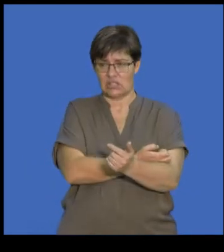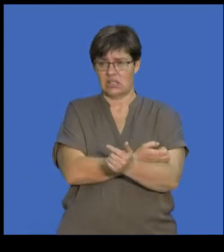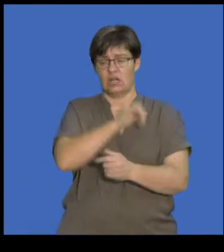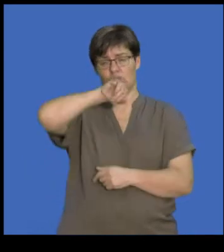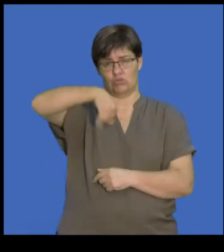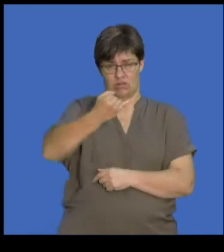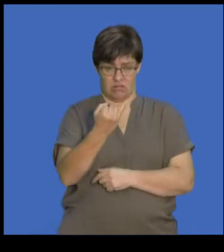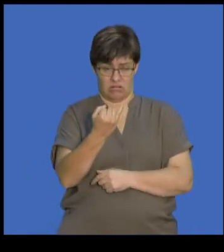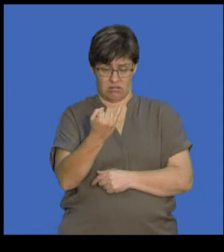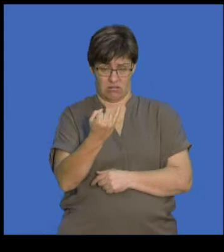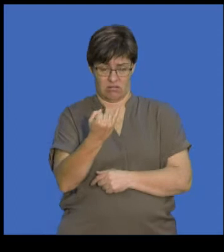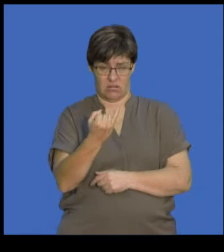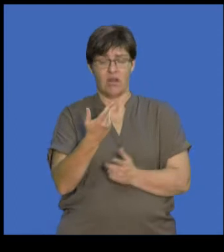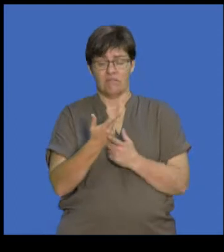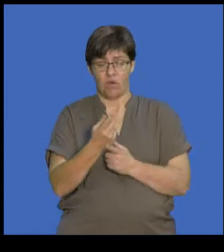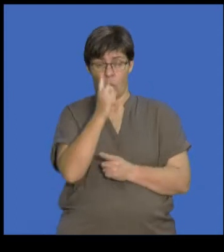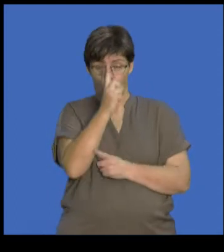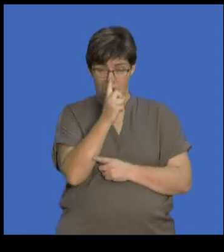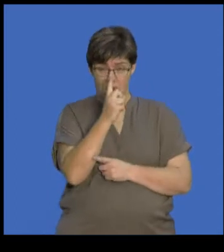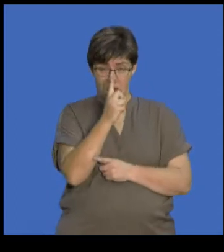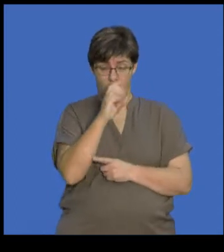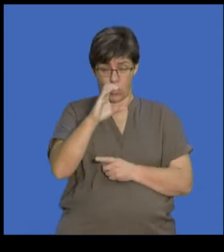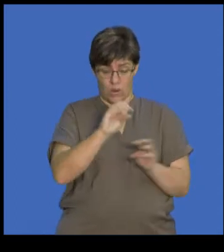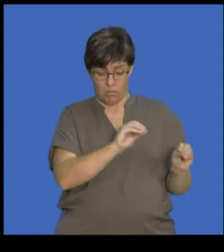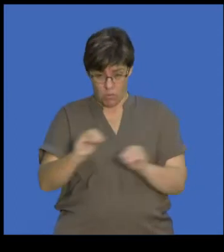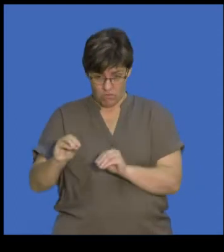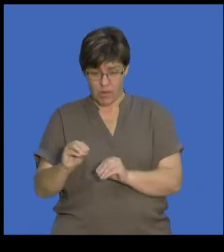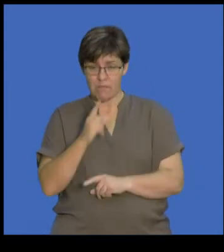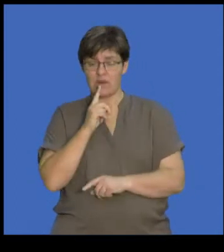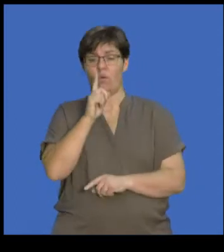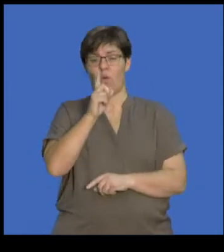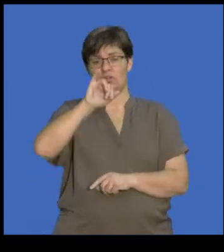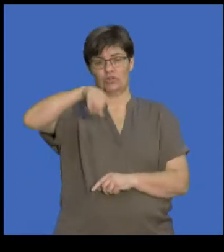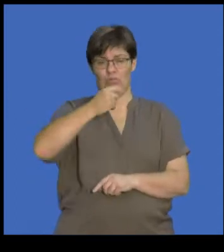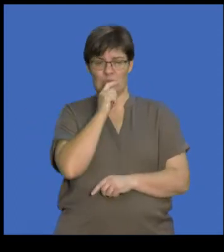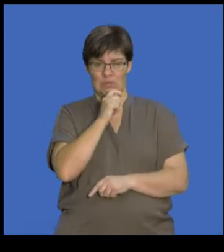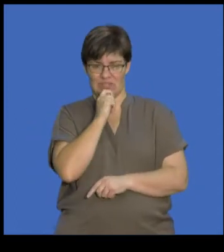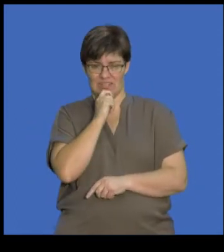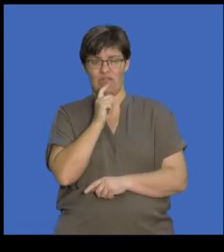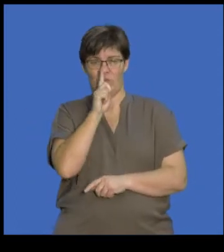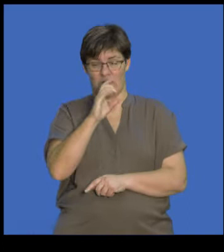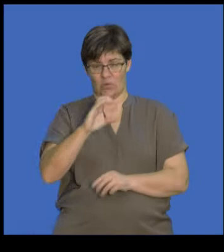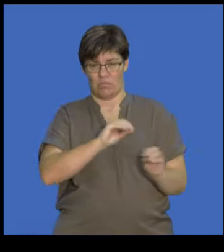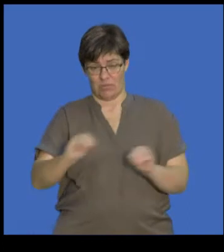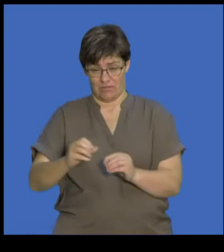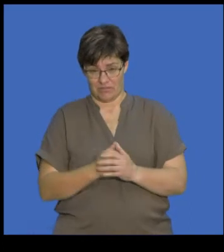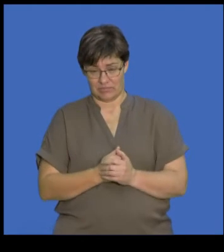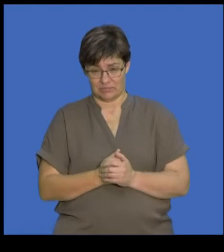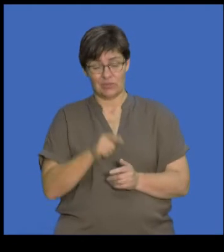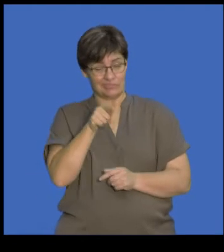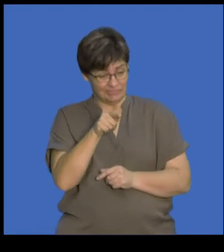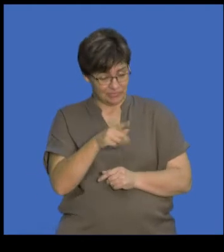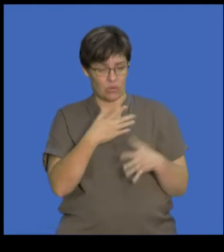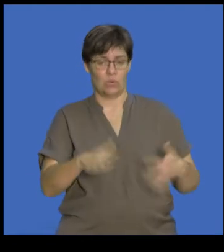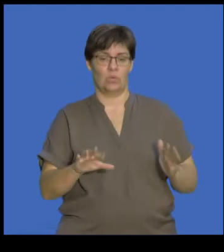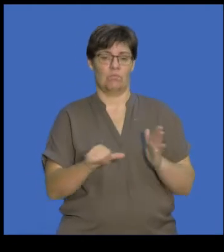1 joule of work is done in moving a coulomb of charge between any 2 points. So the issue of language is very, very important